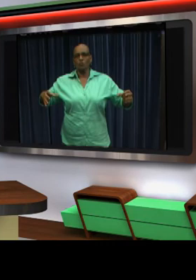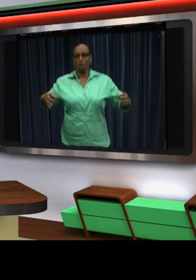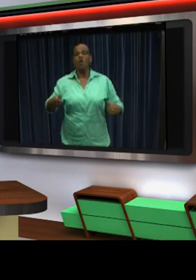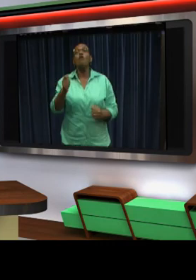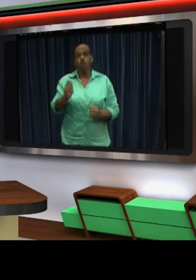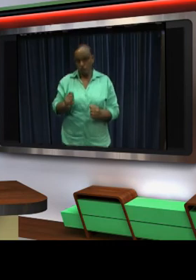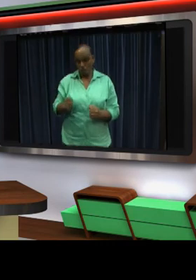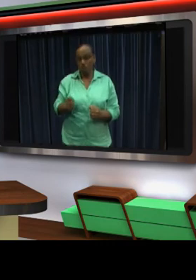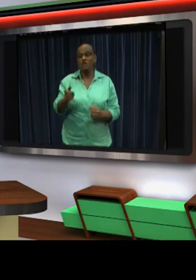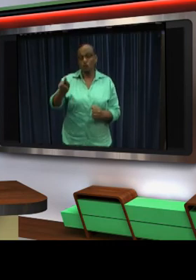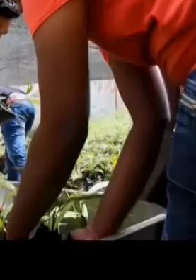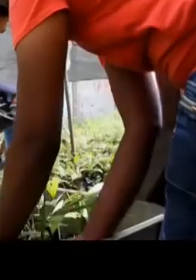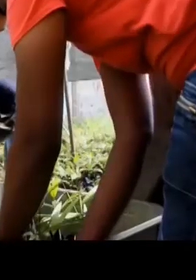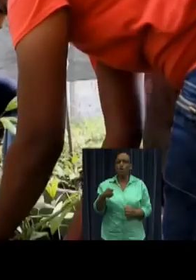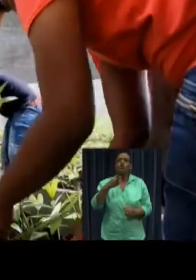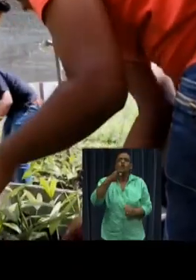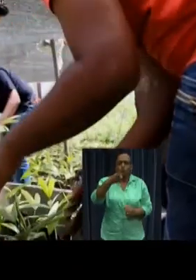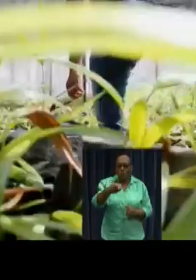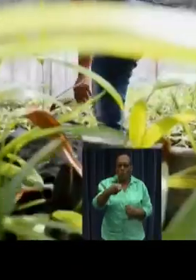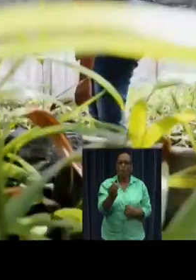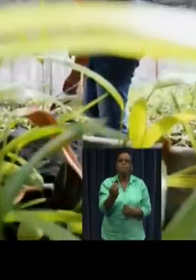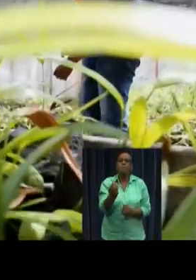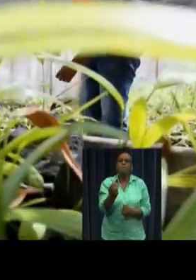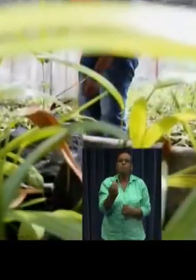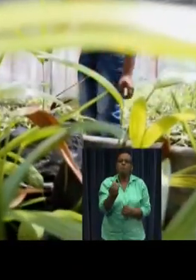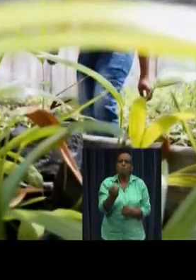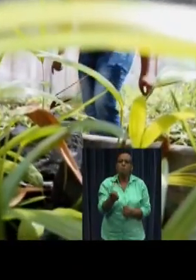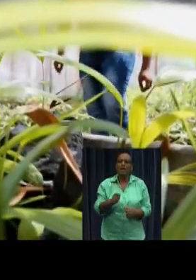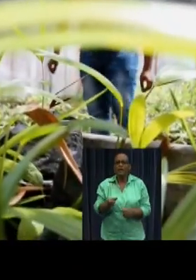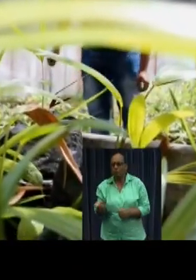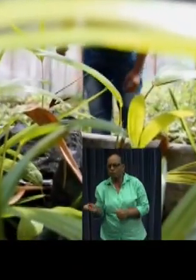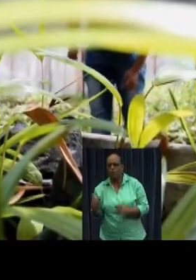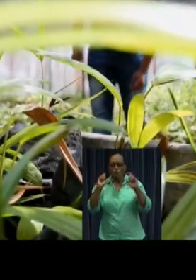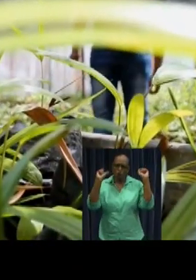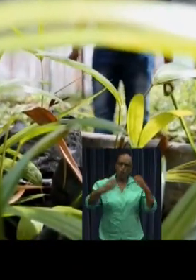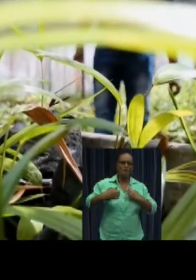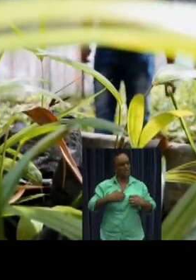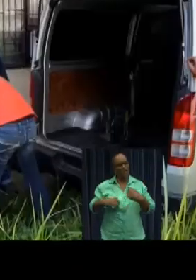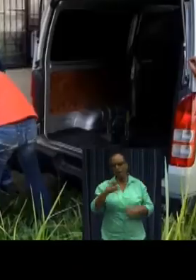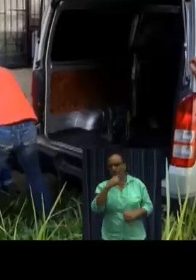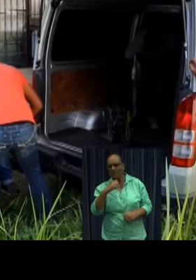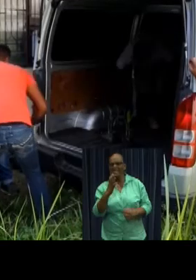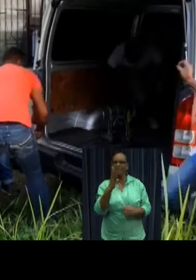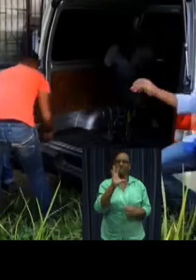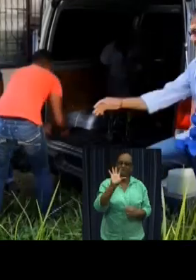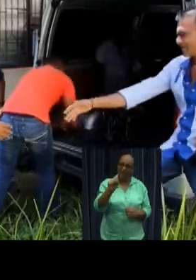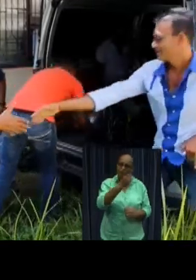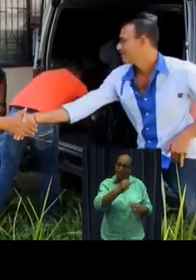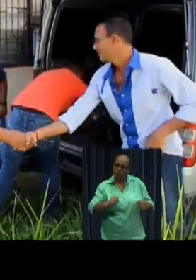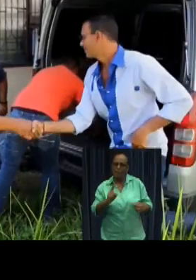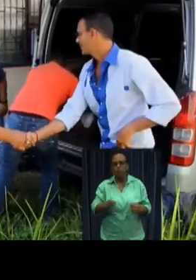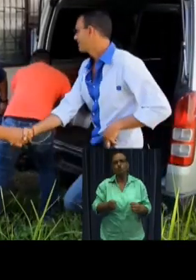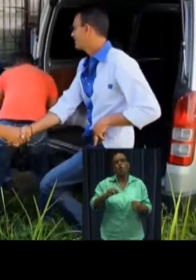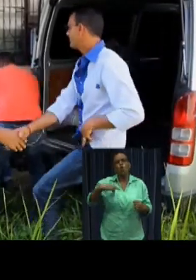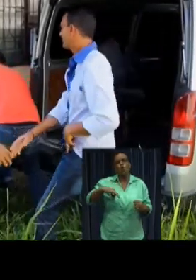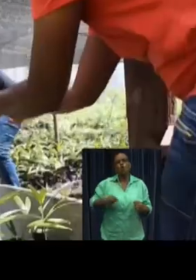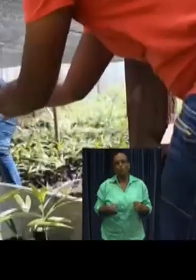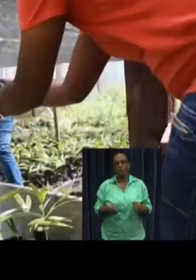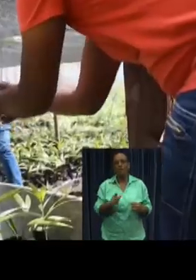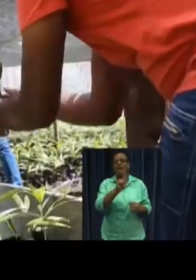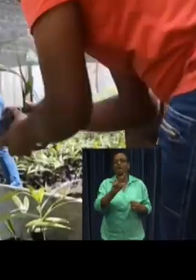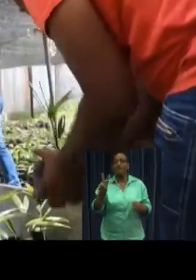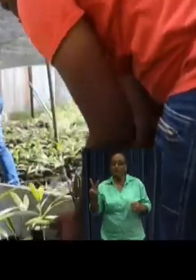the agricultural sector. The Ministry of Agriculture, Livestock and Fisheries, LVV, that is responsible for